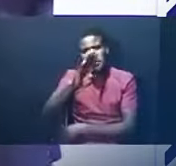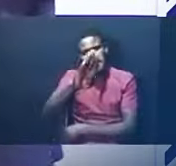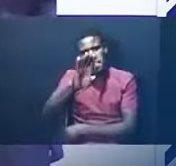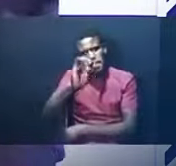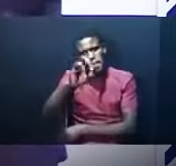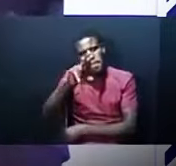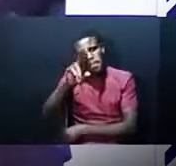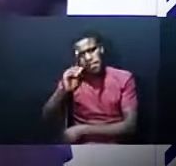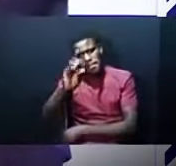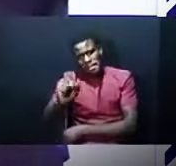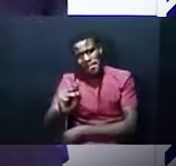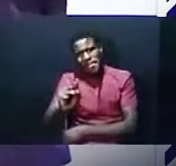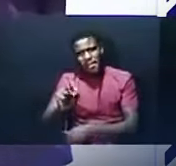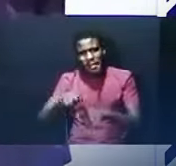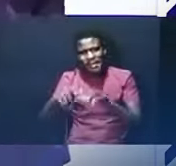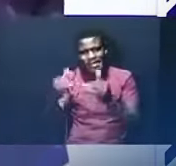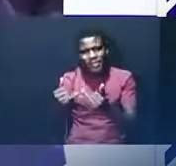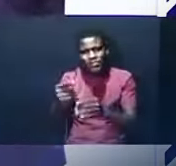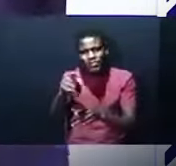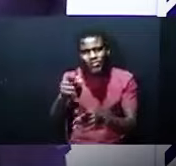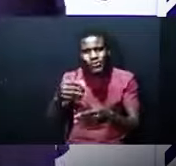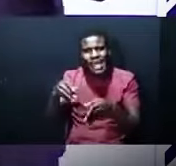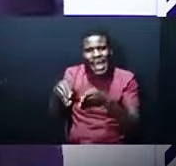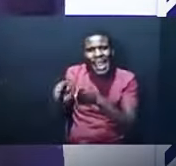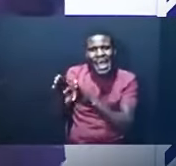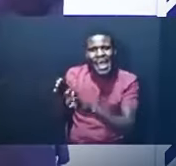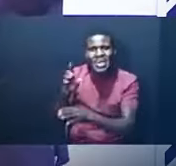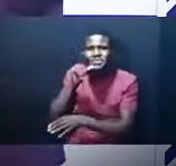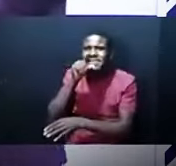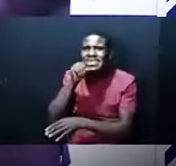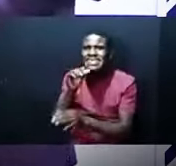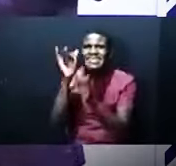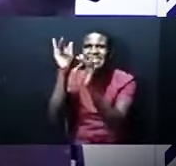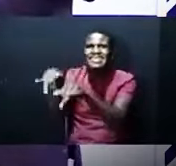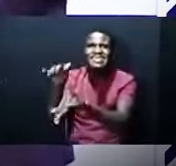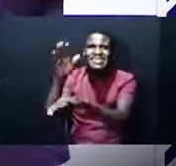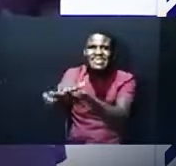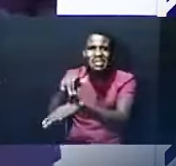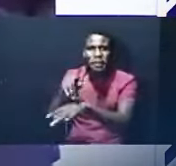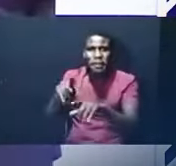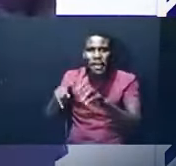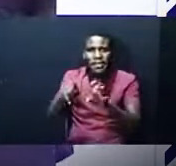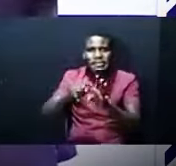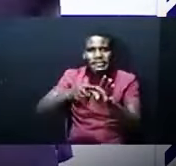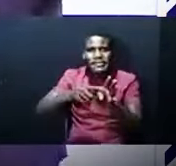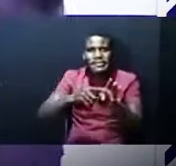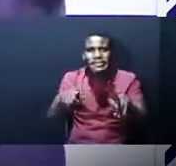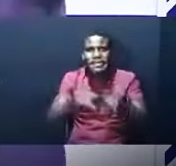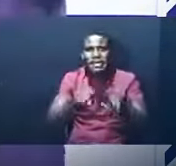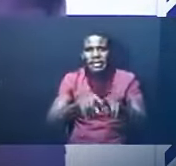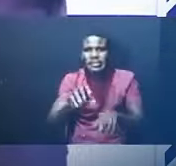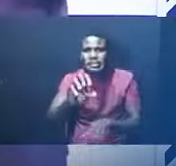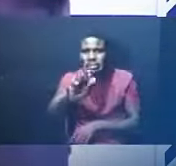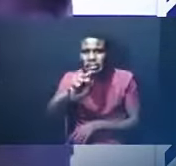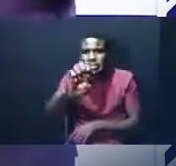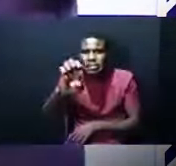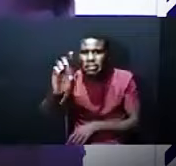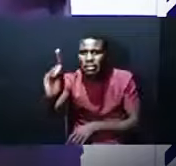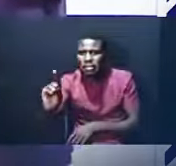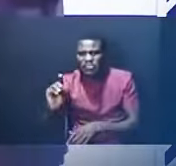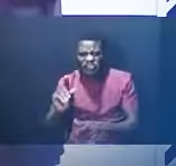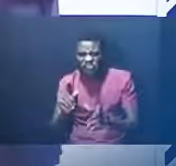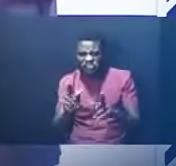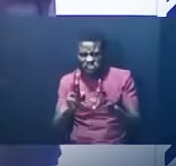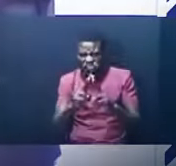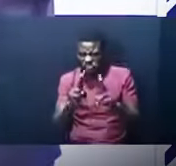attracting birds. Now so esanse njini a kesi enti no eno ma abedu ya. But it started as a seed. Now so na ya ba pen. The smallest of